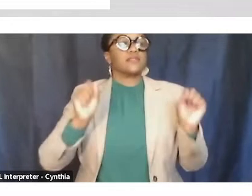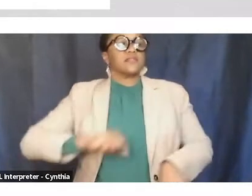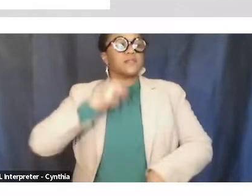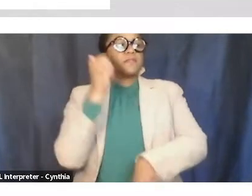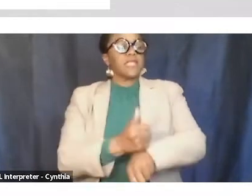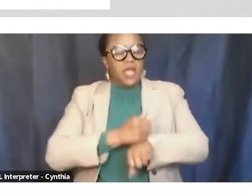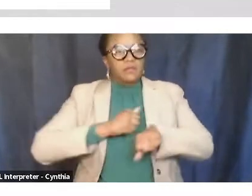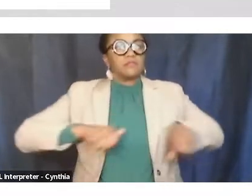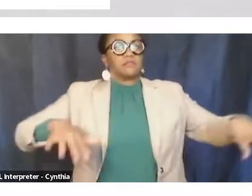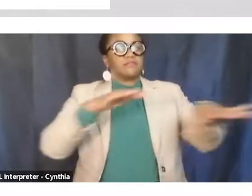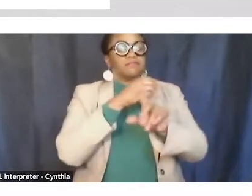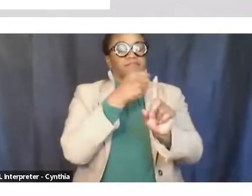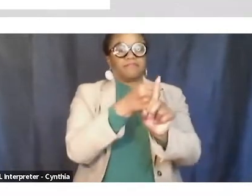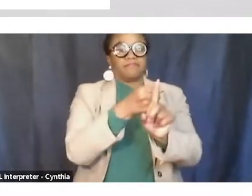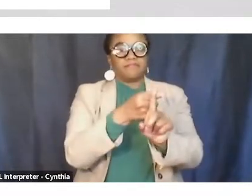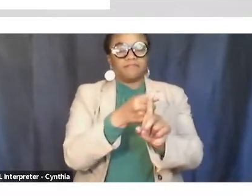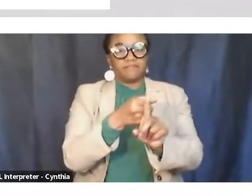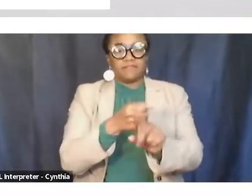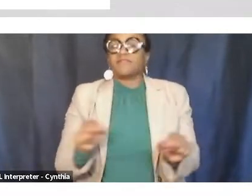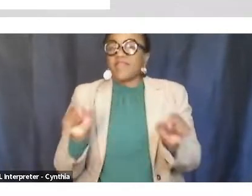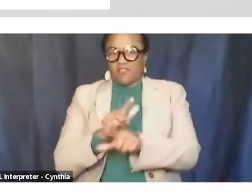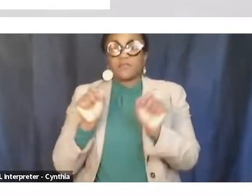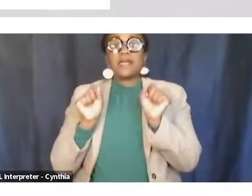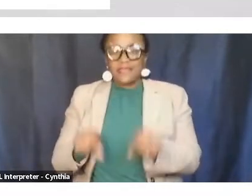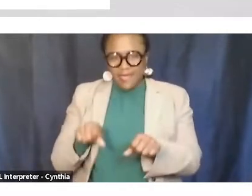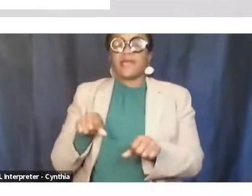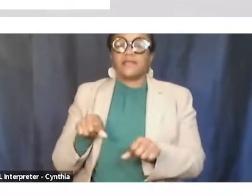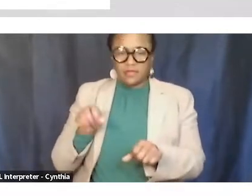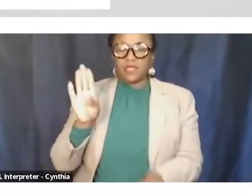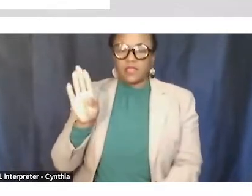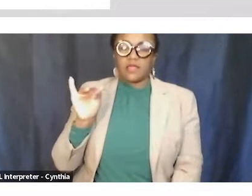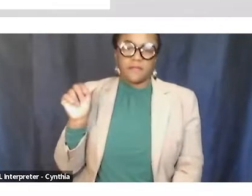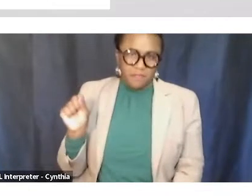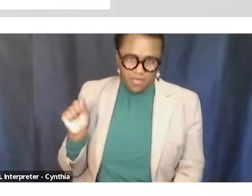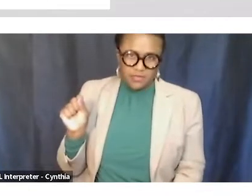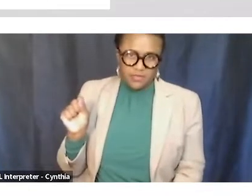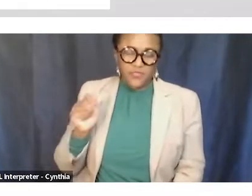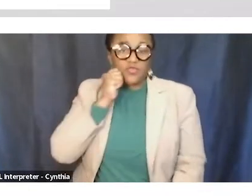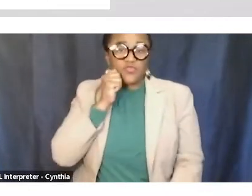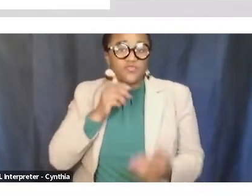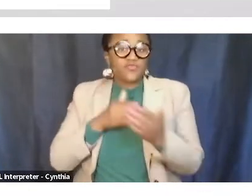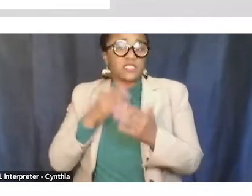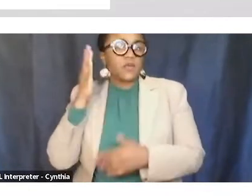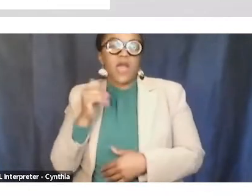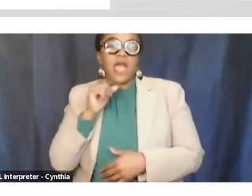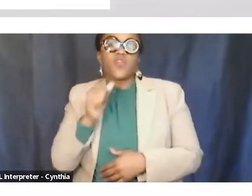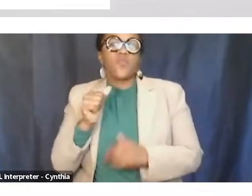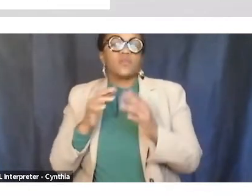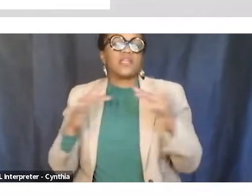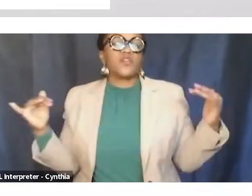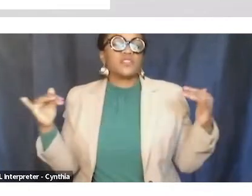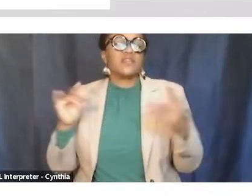not, algorithms can be biased for a lot of reasons. Racial bias comes from the lack of diversity on teams,